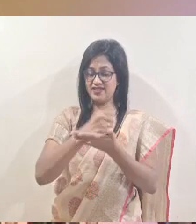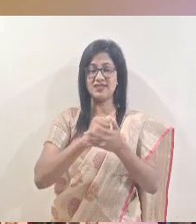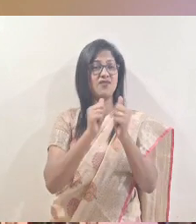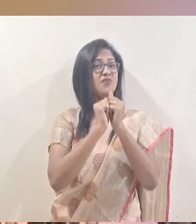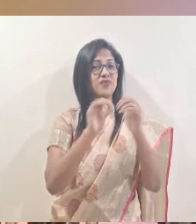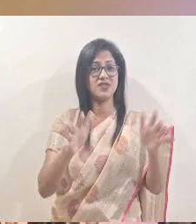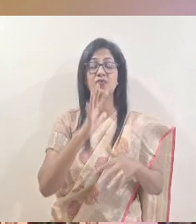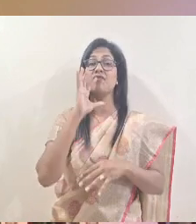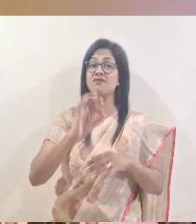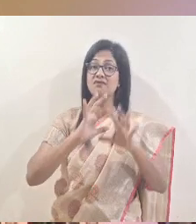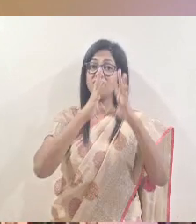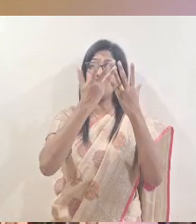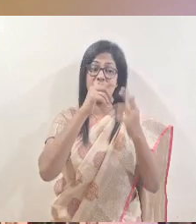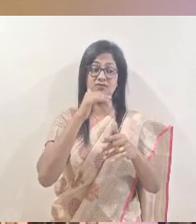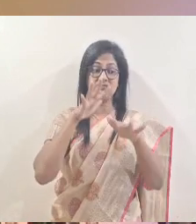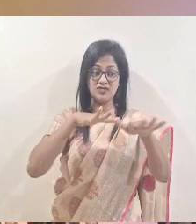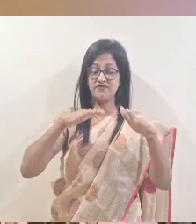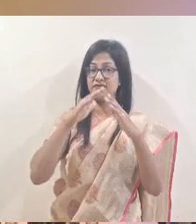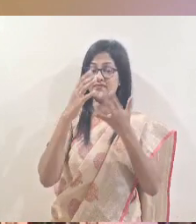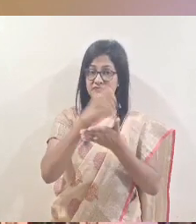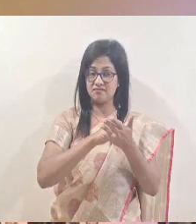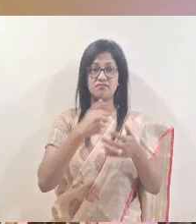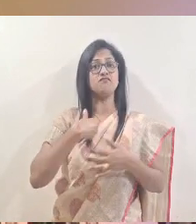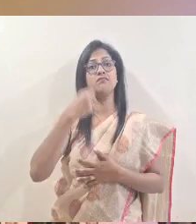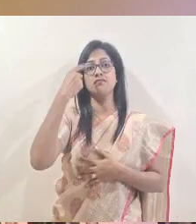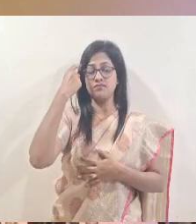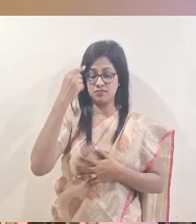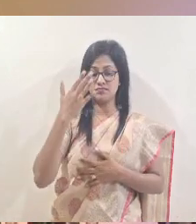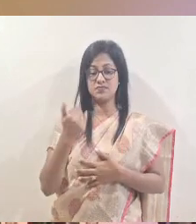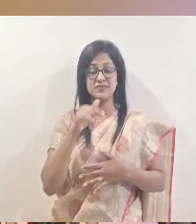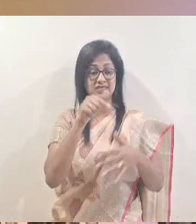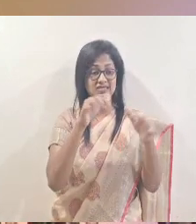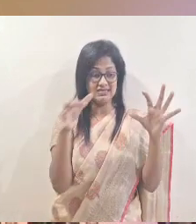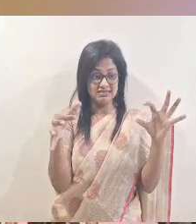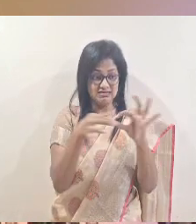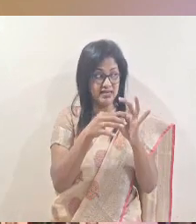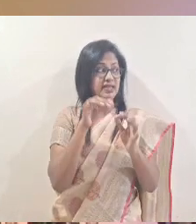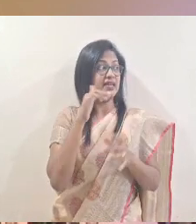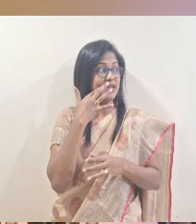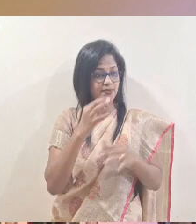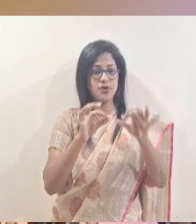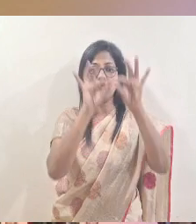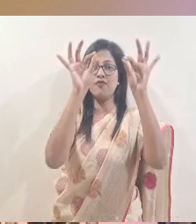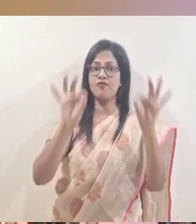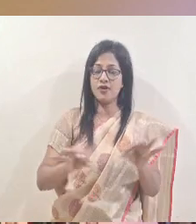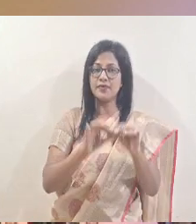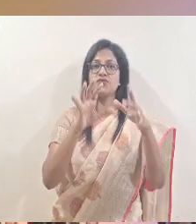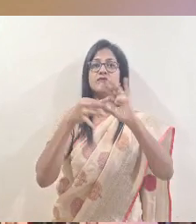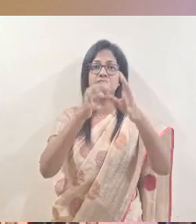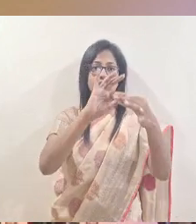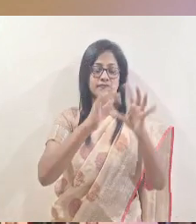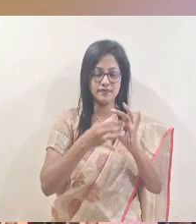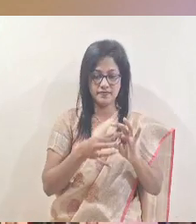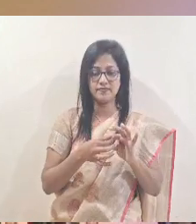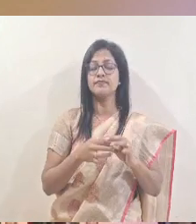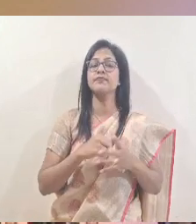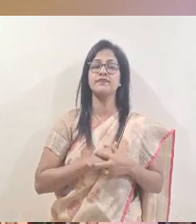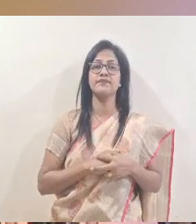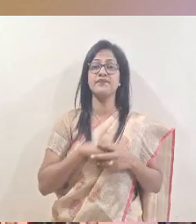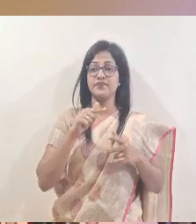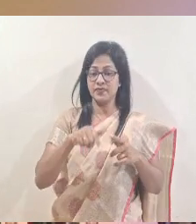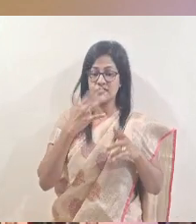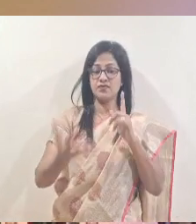data, without using a real world traffic data, we can understand whether these links were important in the formation of the network itself, and which can be used